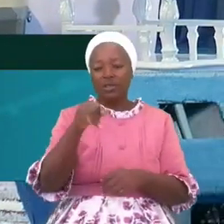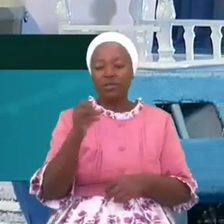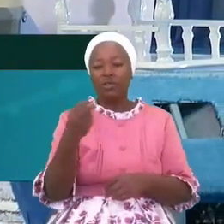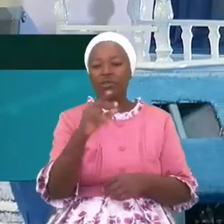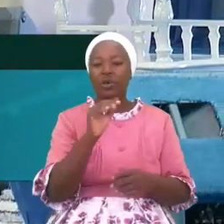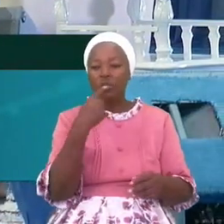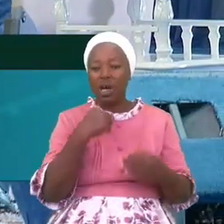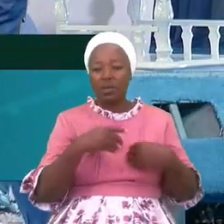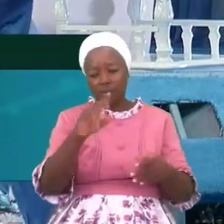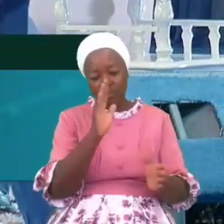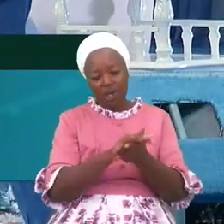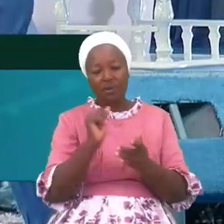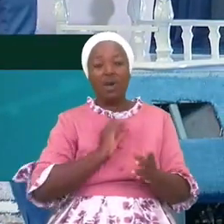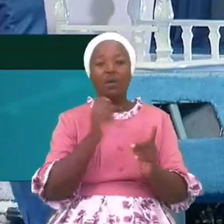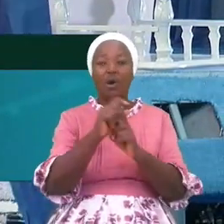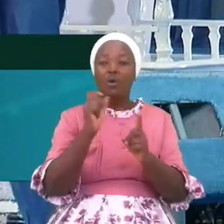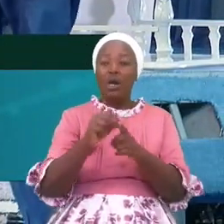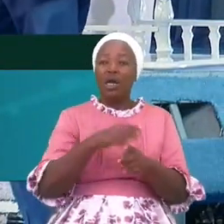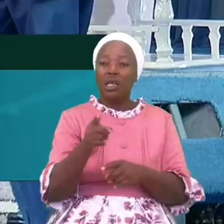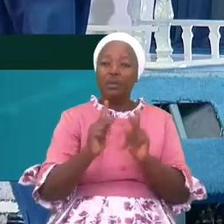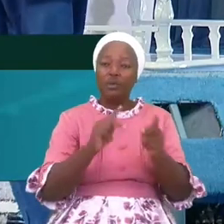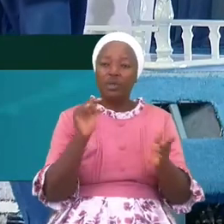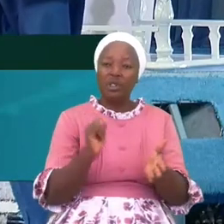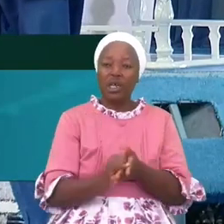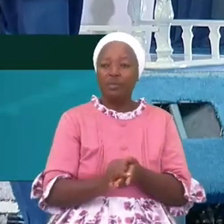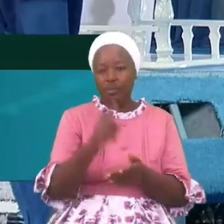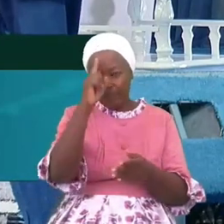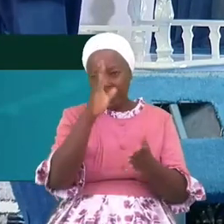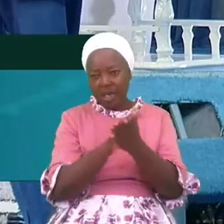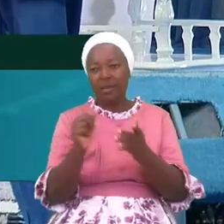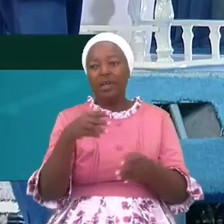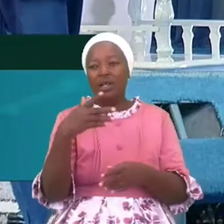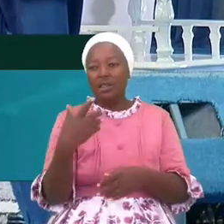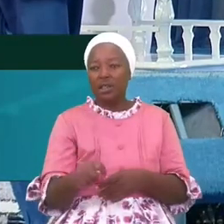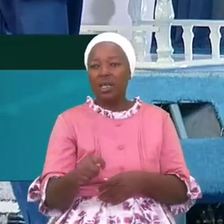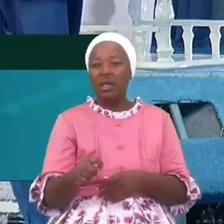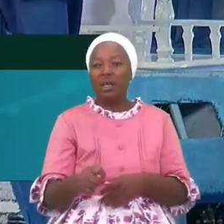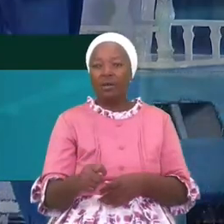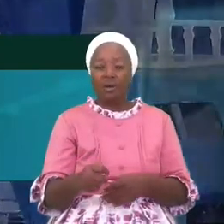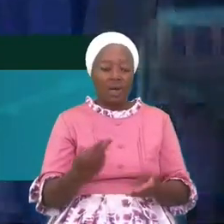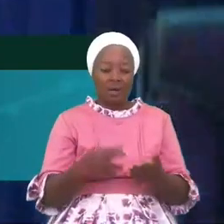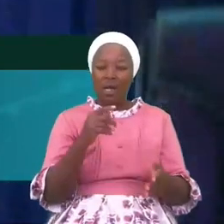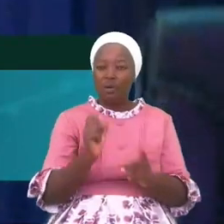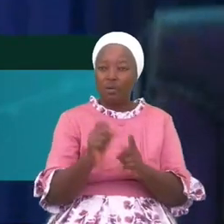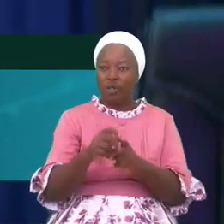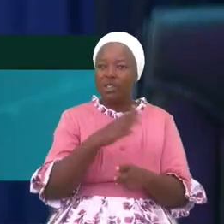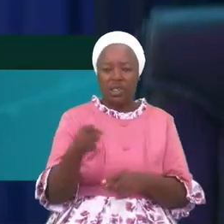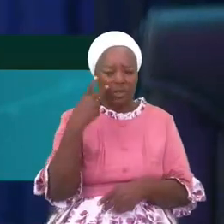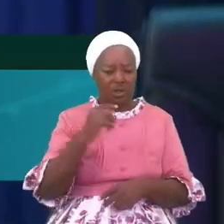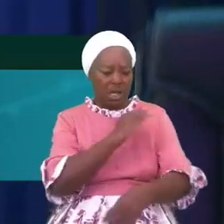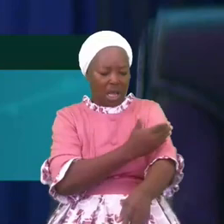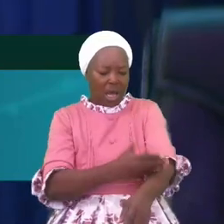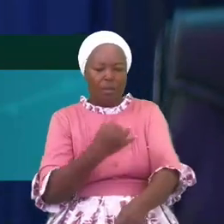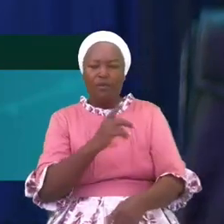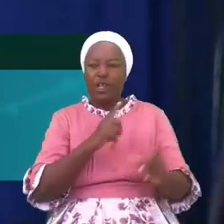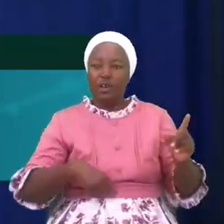that believed the report. They saw the arm of the Lord. They saw the glory of the Lord. They saw the